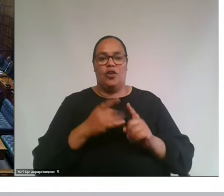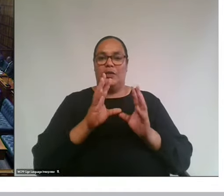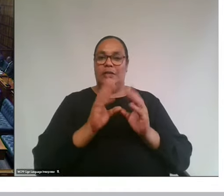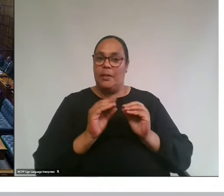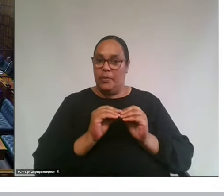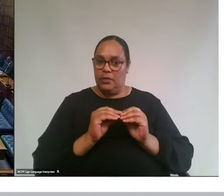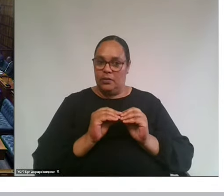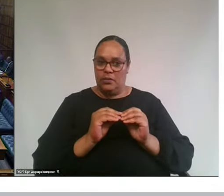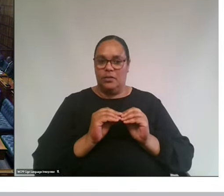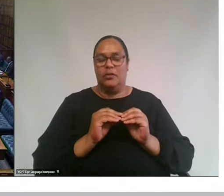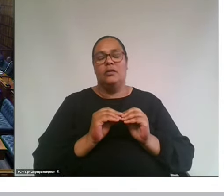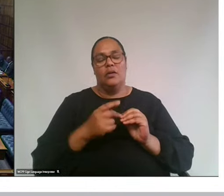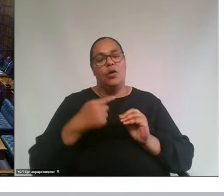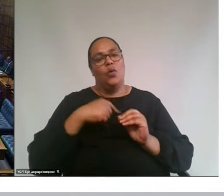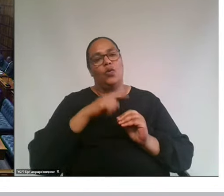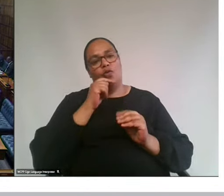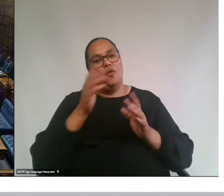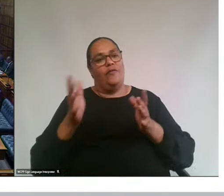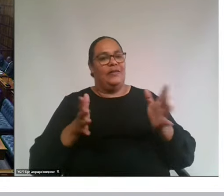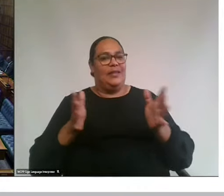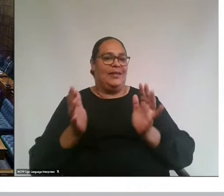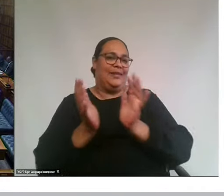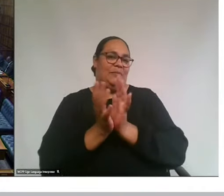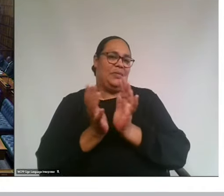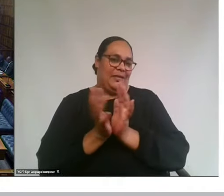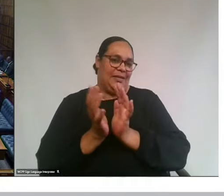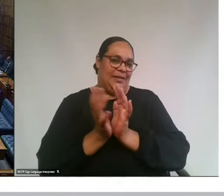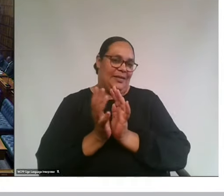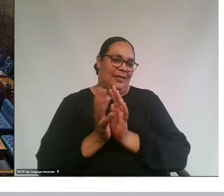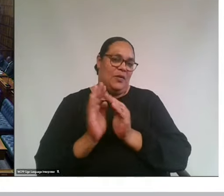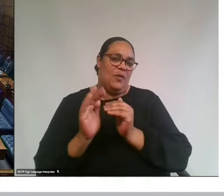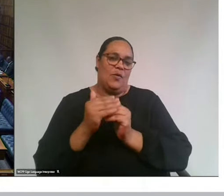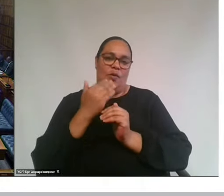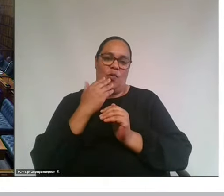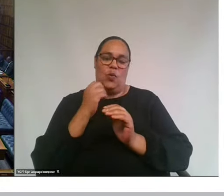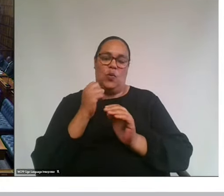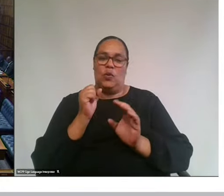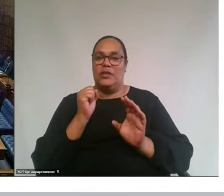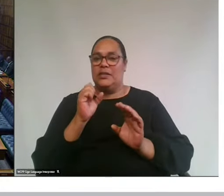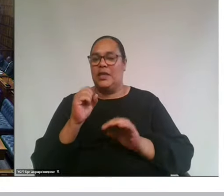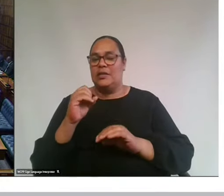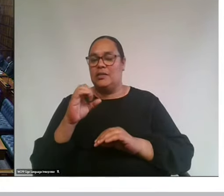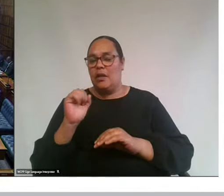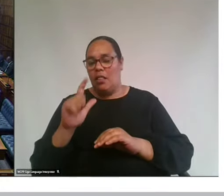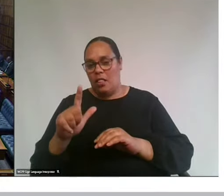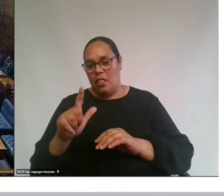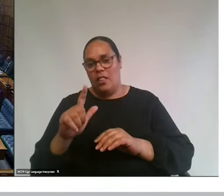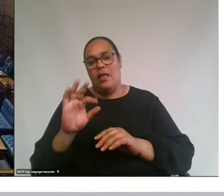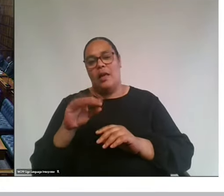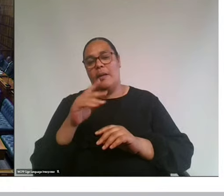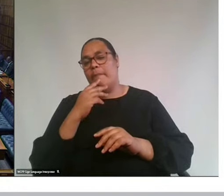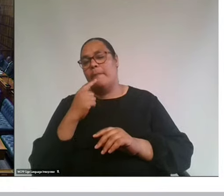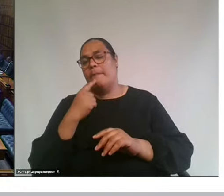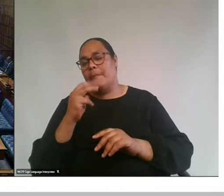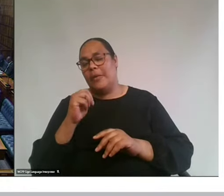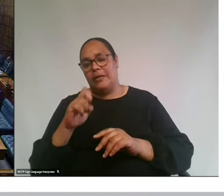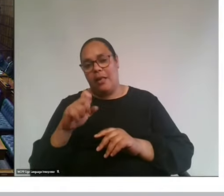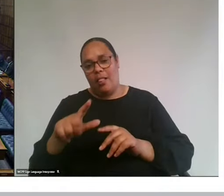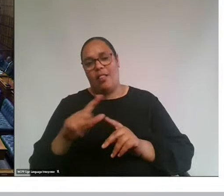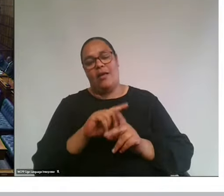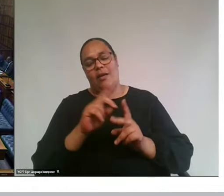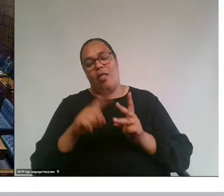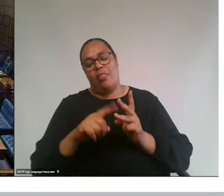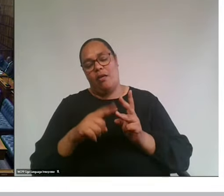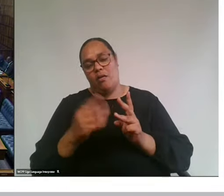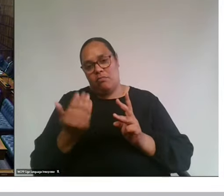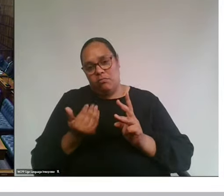Summit uh we actually facilitated a meeting uh with with cassil with osel metal and another one partner that they are pulling